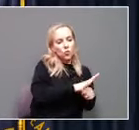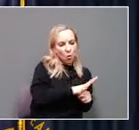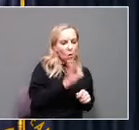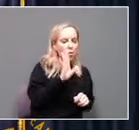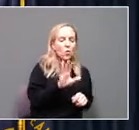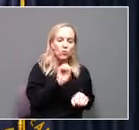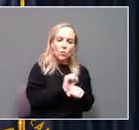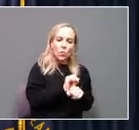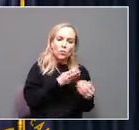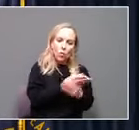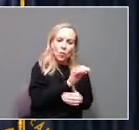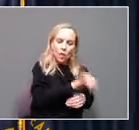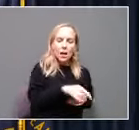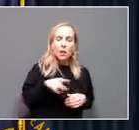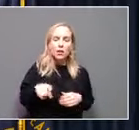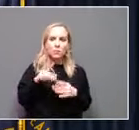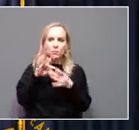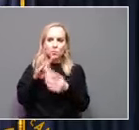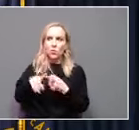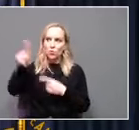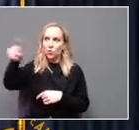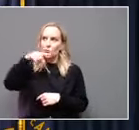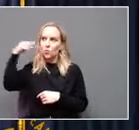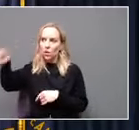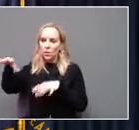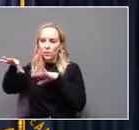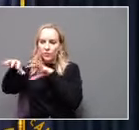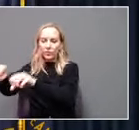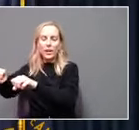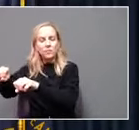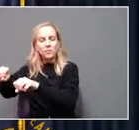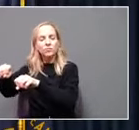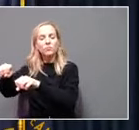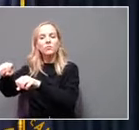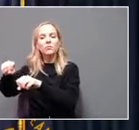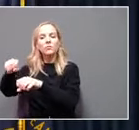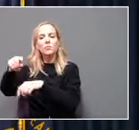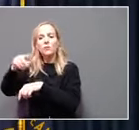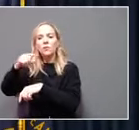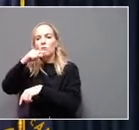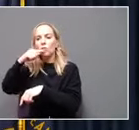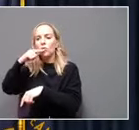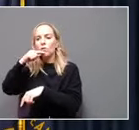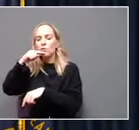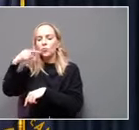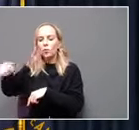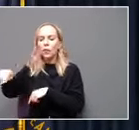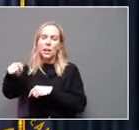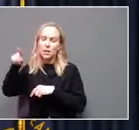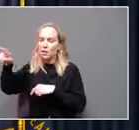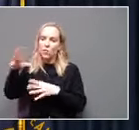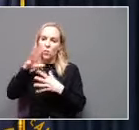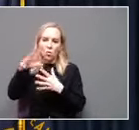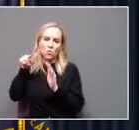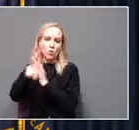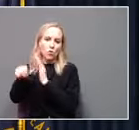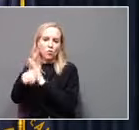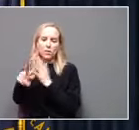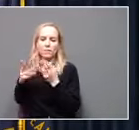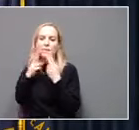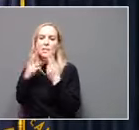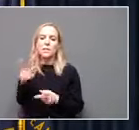based on Russia invading Ukraine, murdering innocent citizens in the streets,